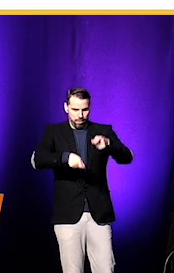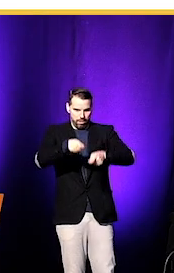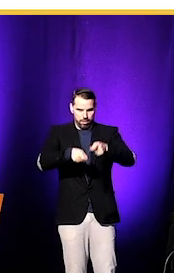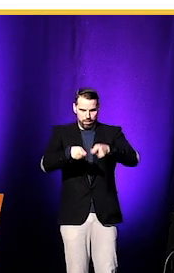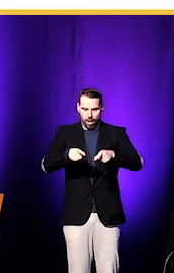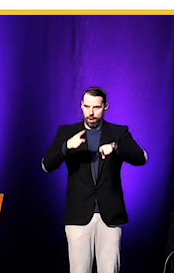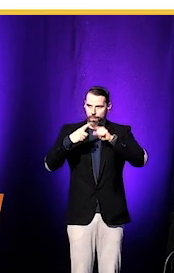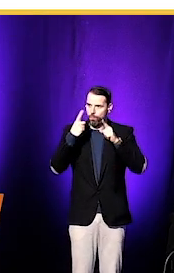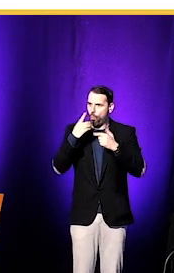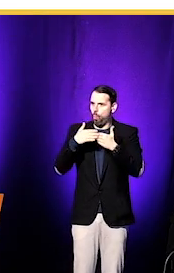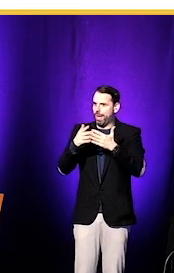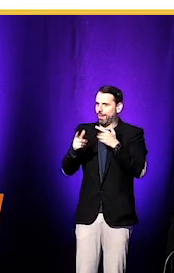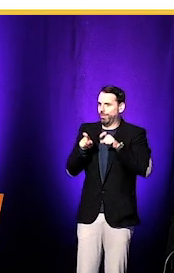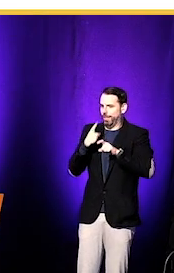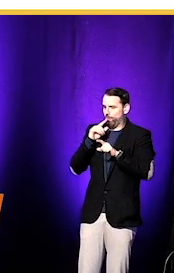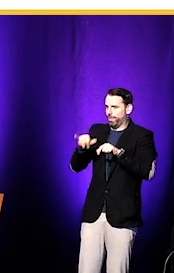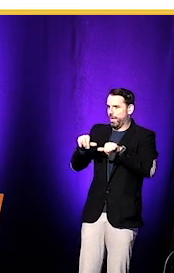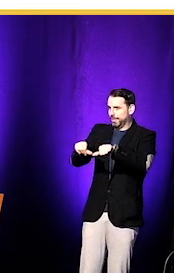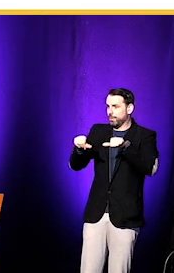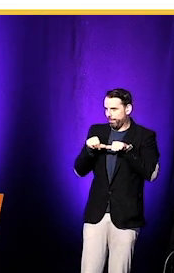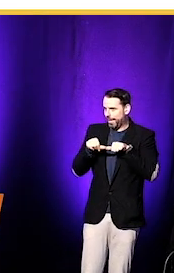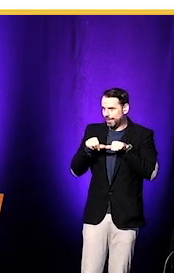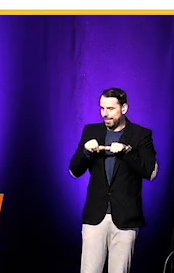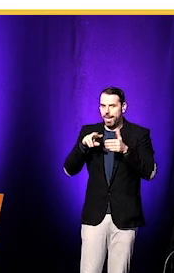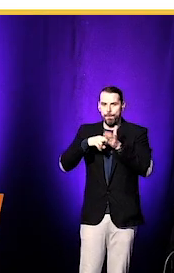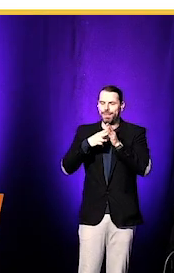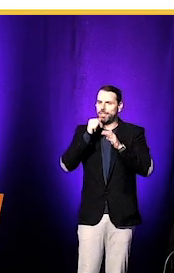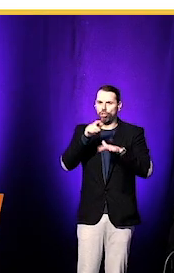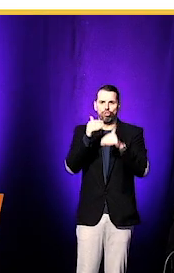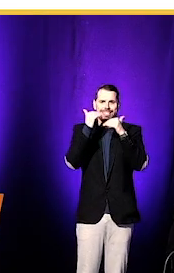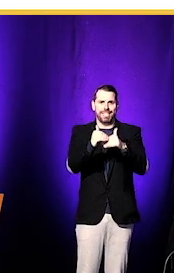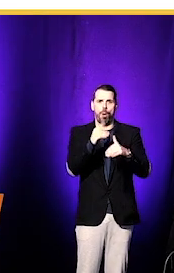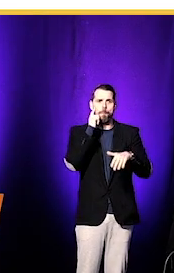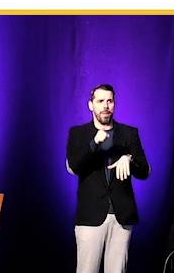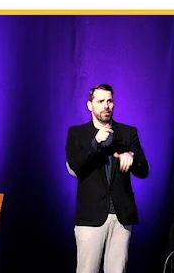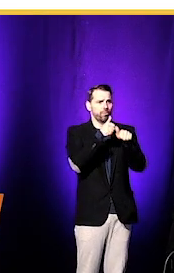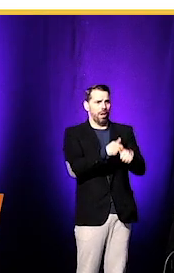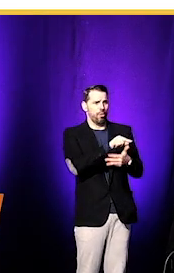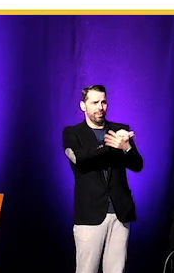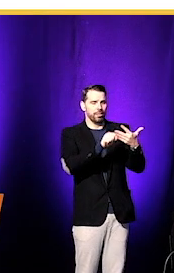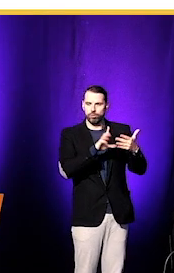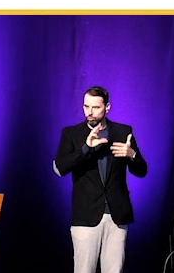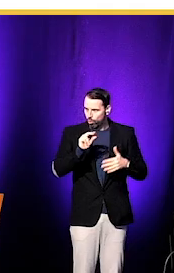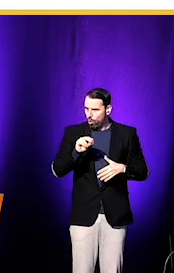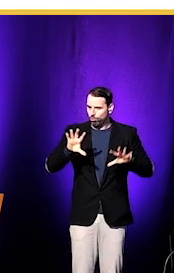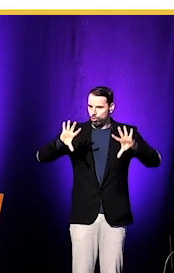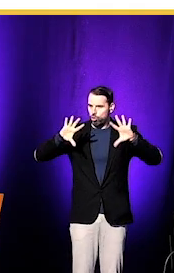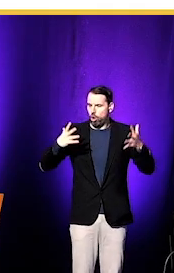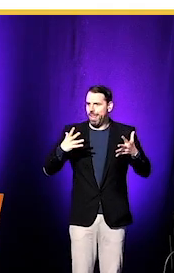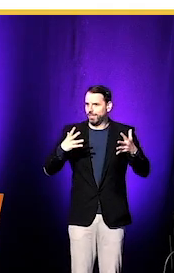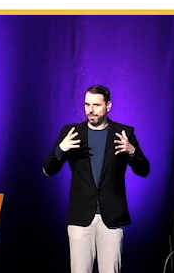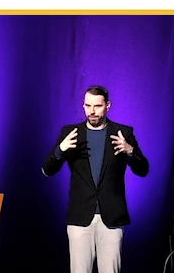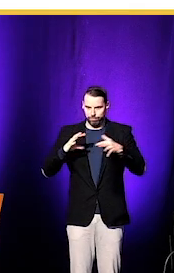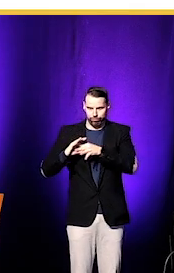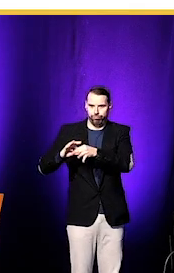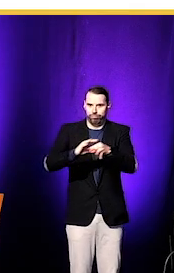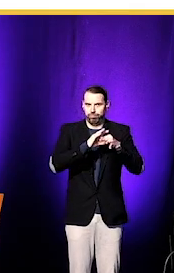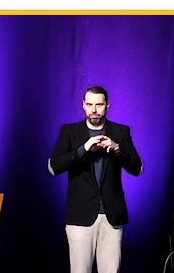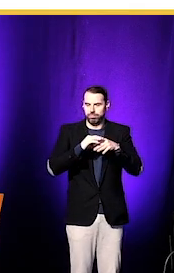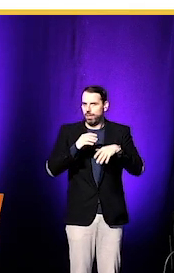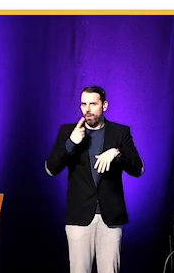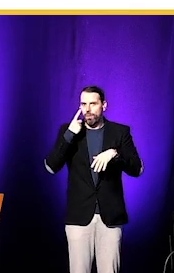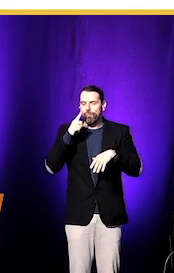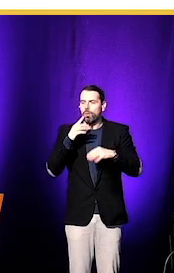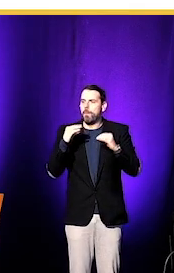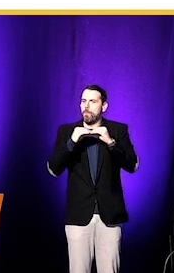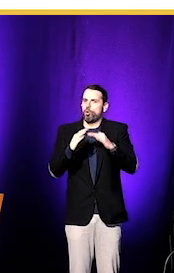constraints of their lives as learners, to become historical actors towards a collective vision of a more just future through the